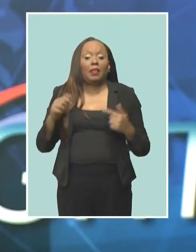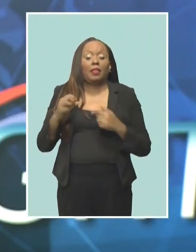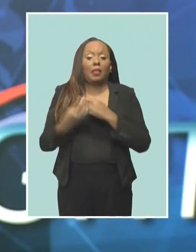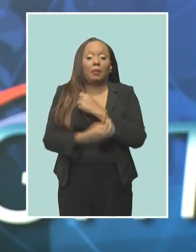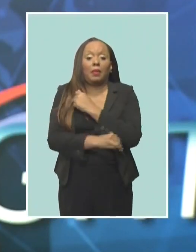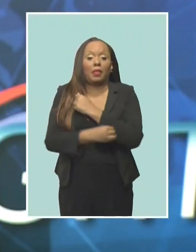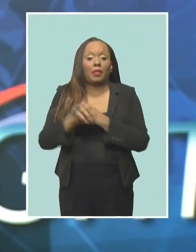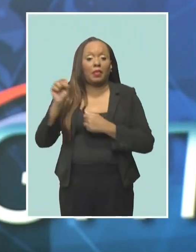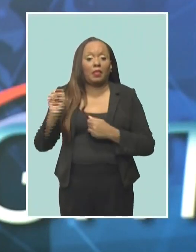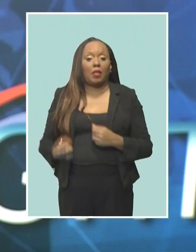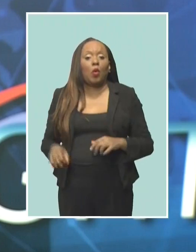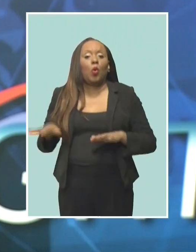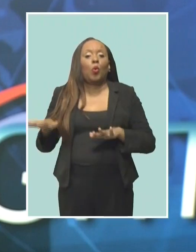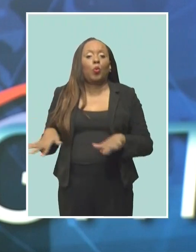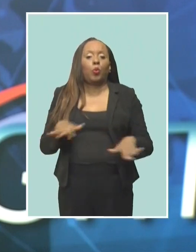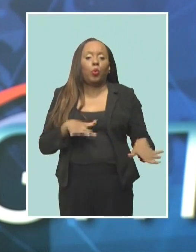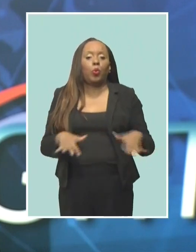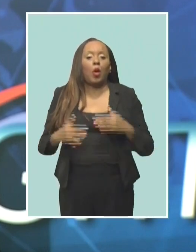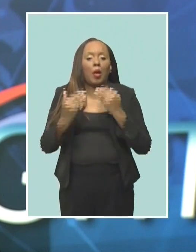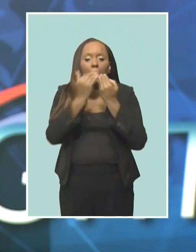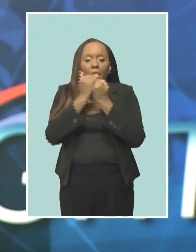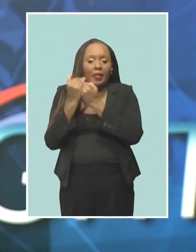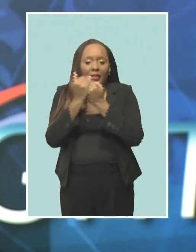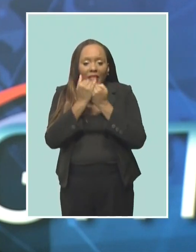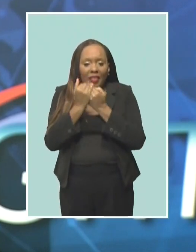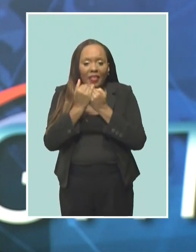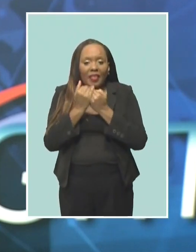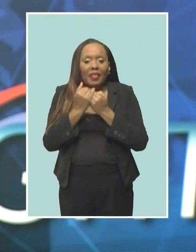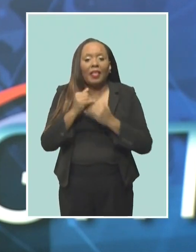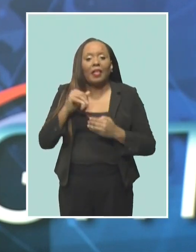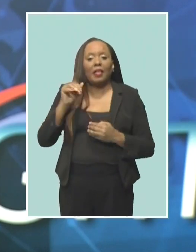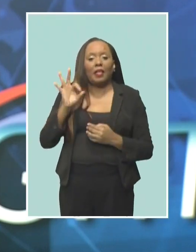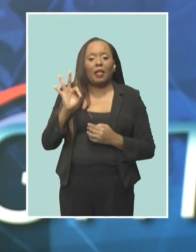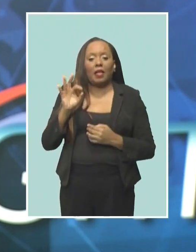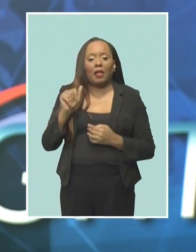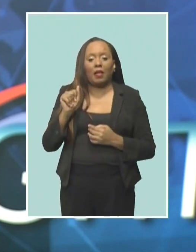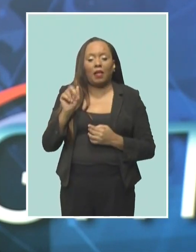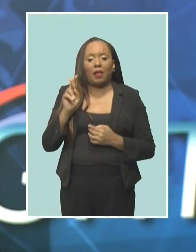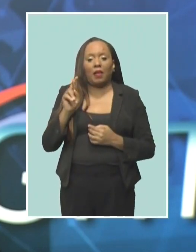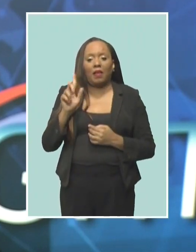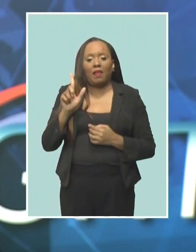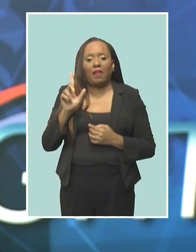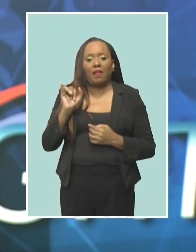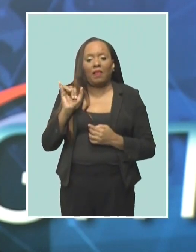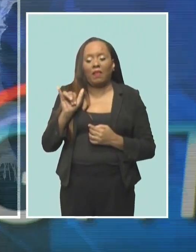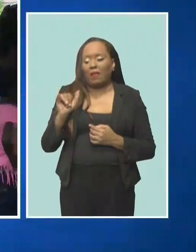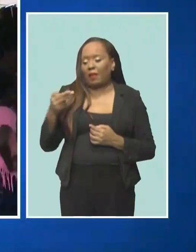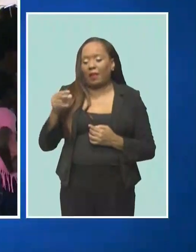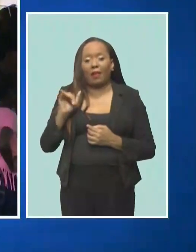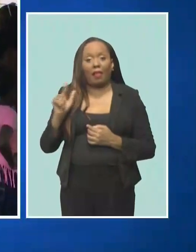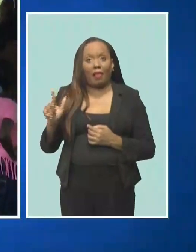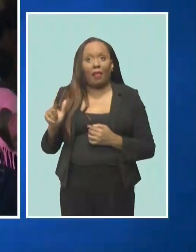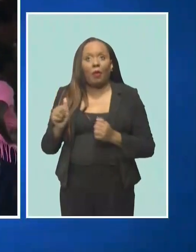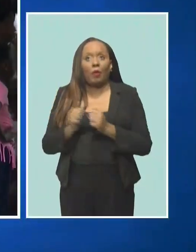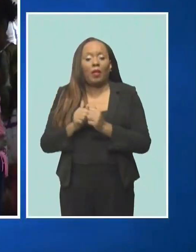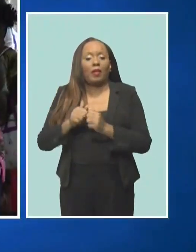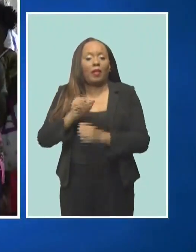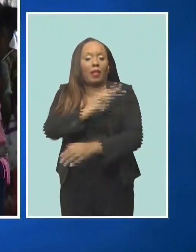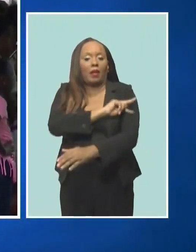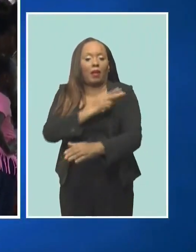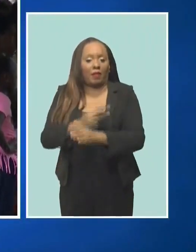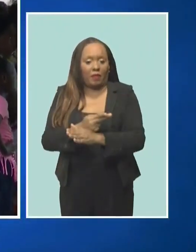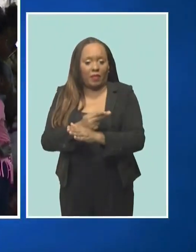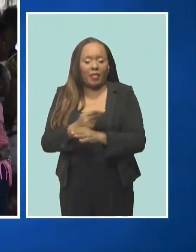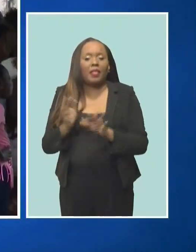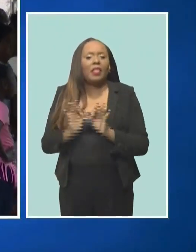yesterday relaxing at a picnic at Farley Hill National Park with their Member of Parliament Kirk Humphrey. Mr. Humphrey said the event was important for the